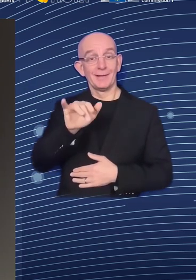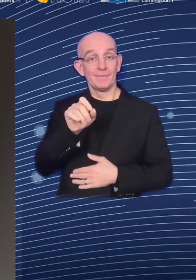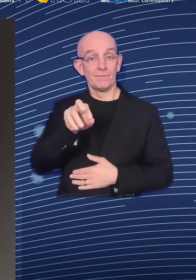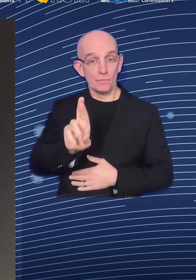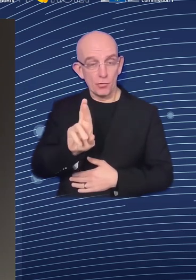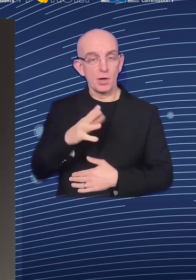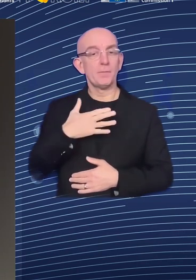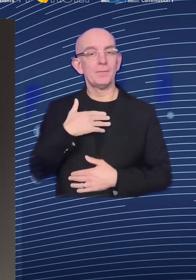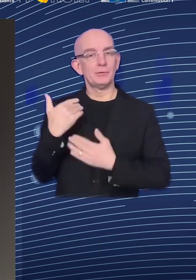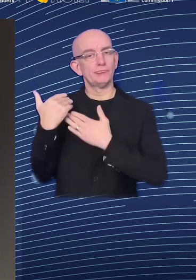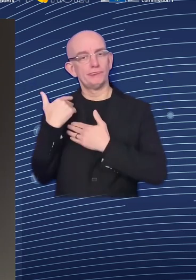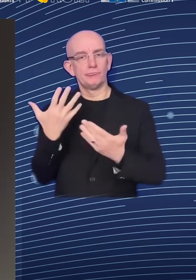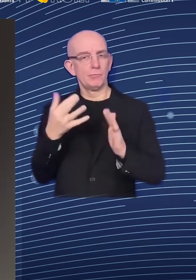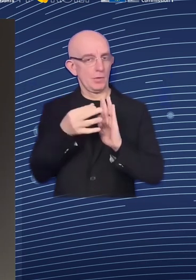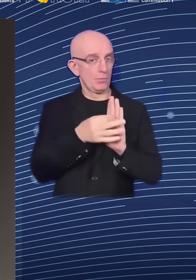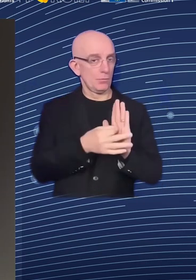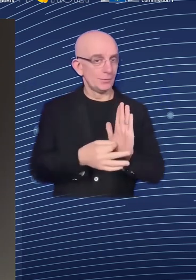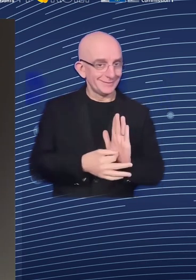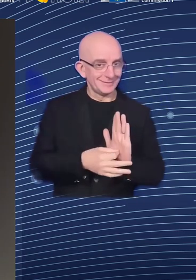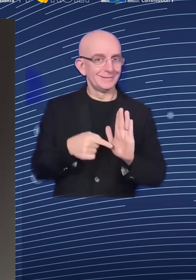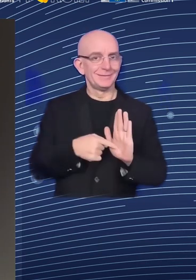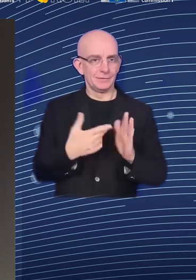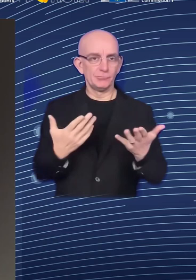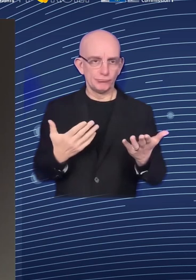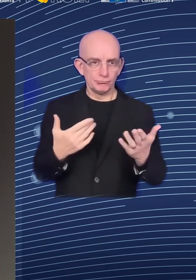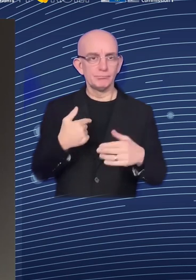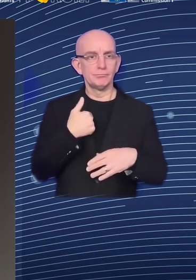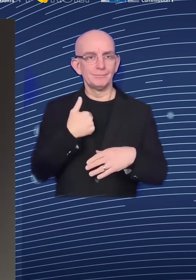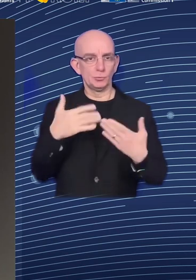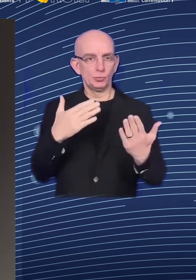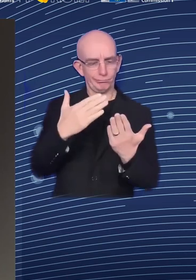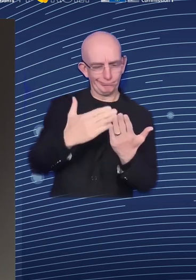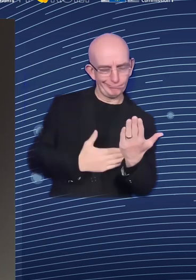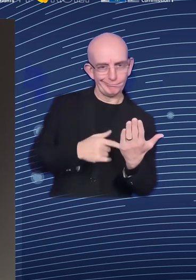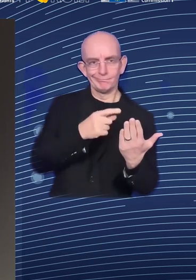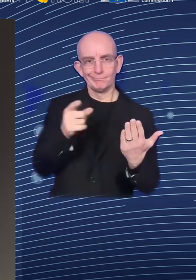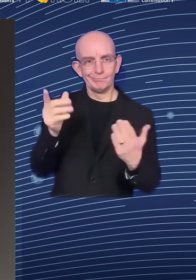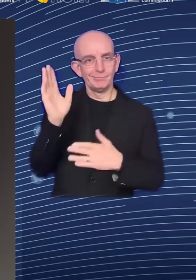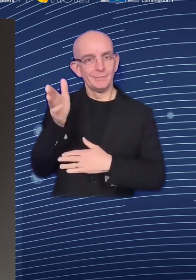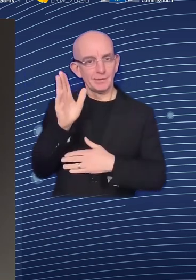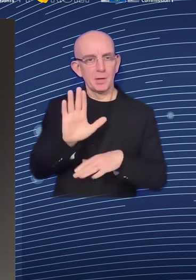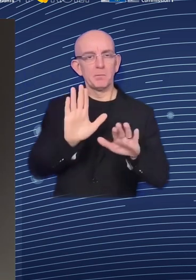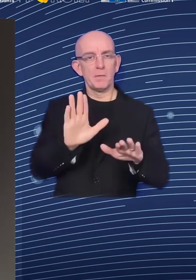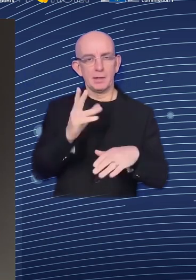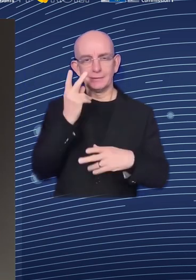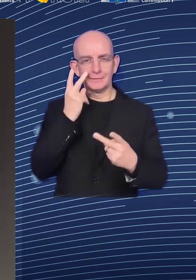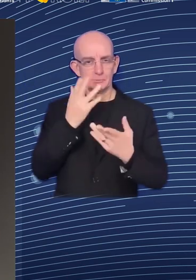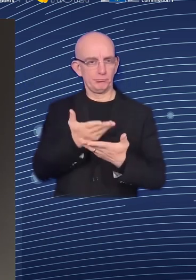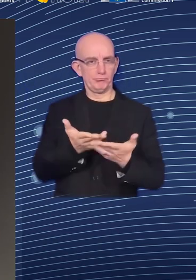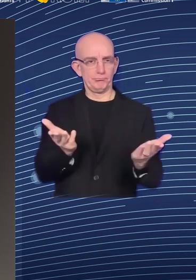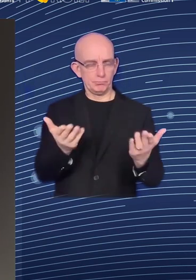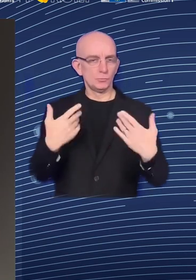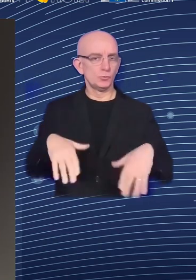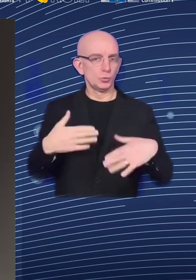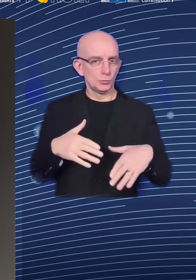sustainable growth, quality jobs, and European competitiveness. And of course, those two big green and digital transitions that we hear so